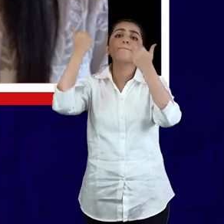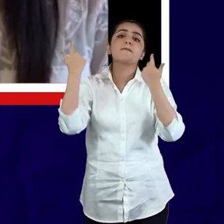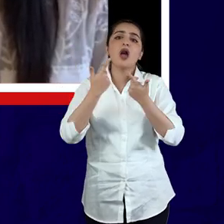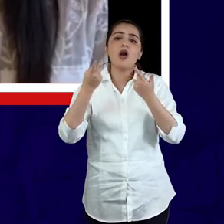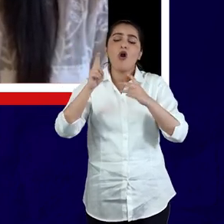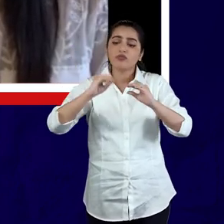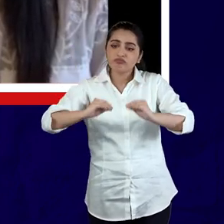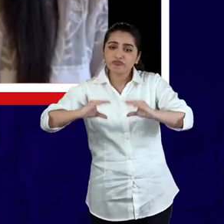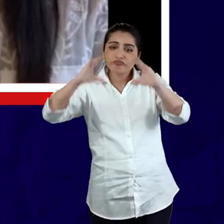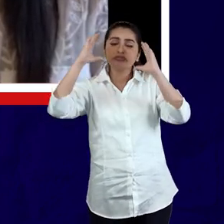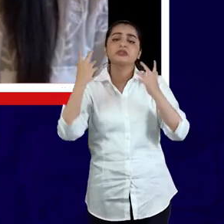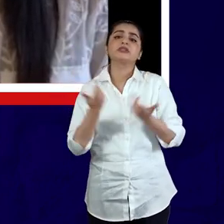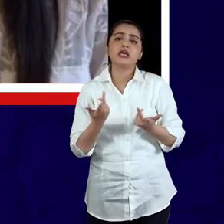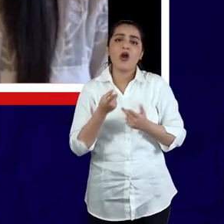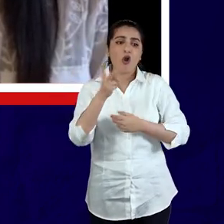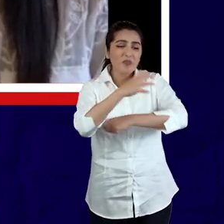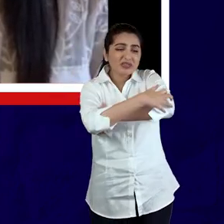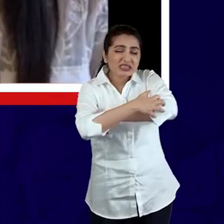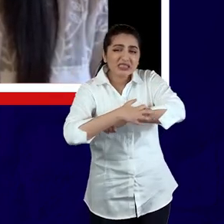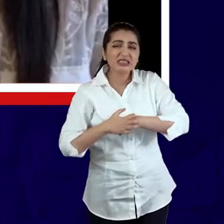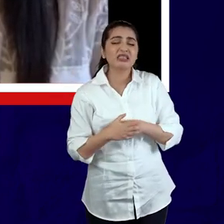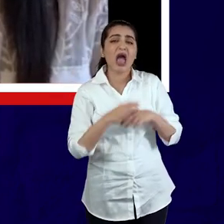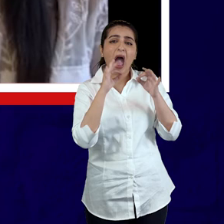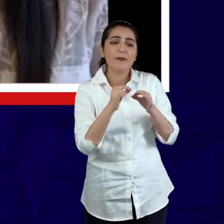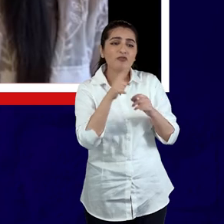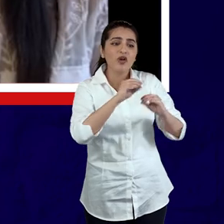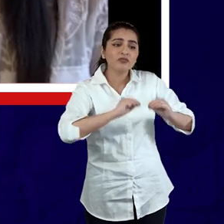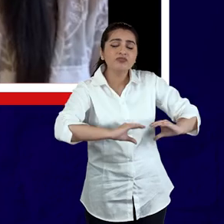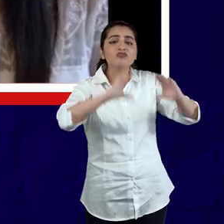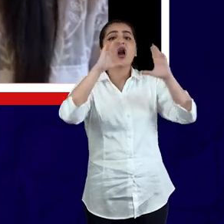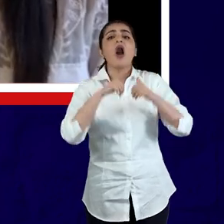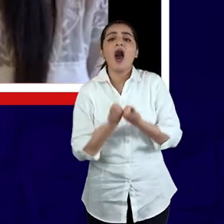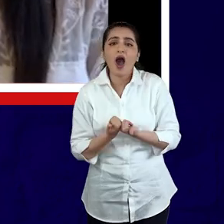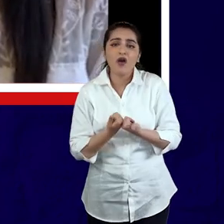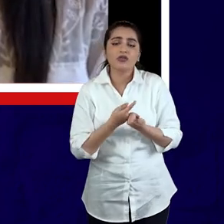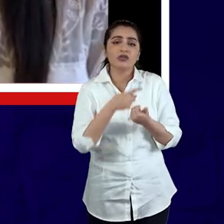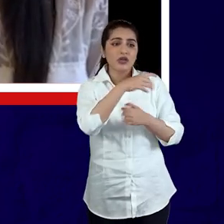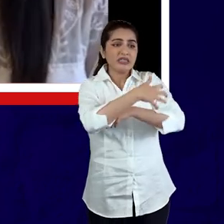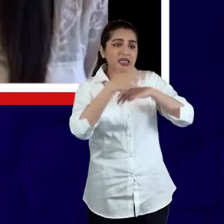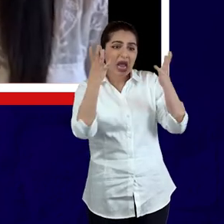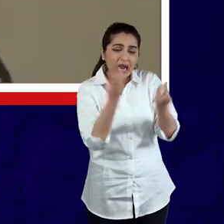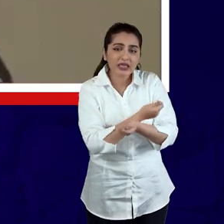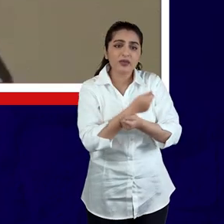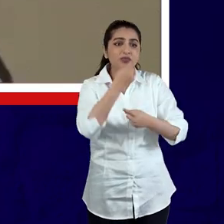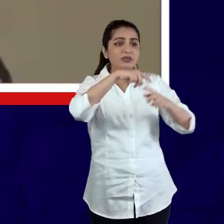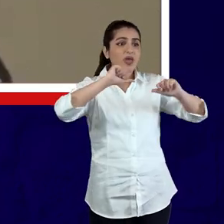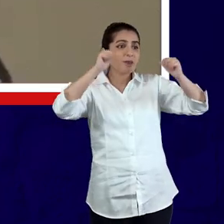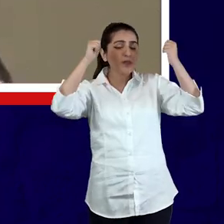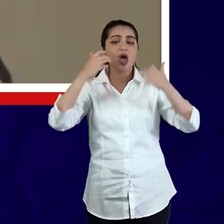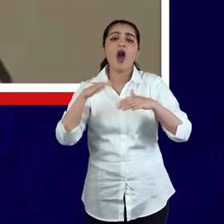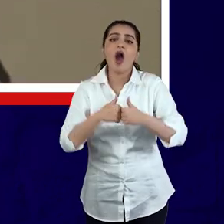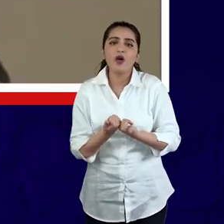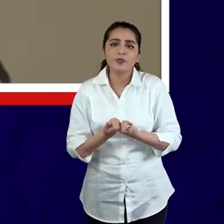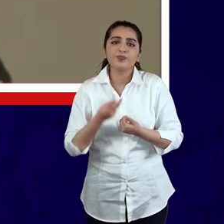be able to rise above this terrible abject poverty and deprivations of the worst order that they go through. And I think there